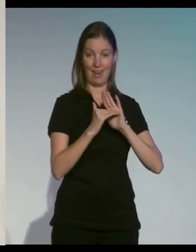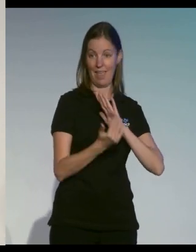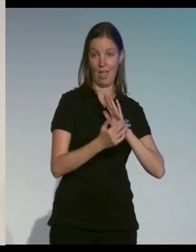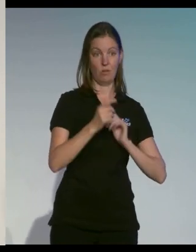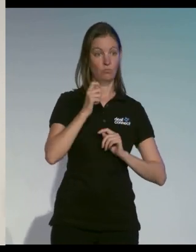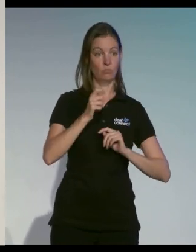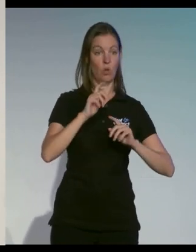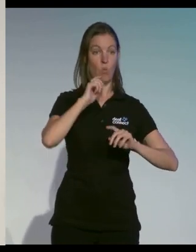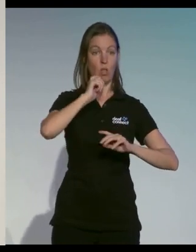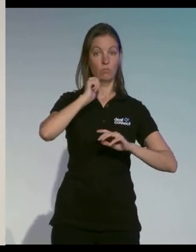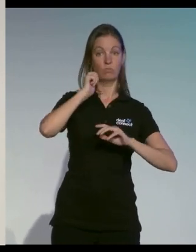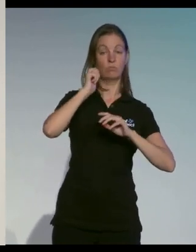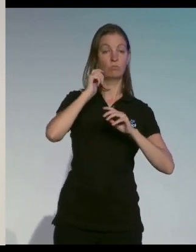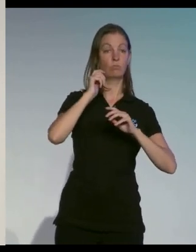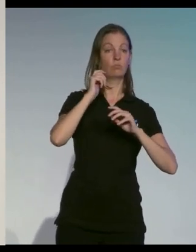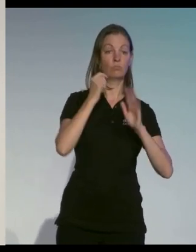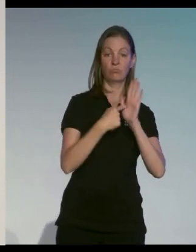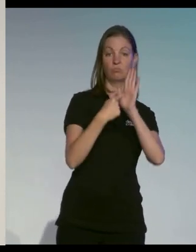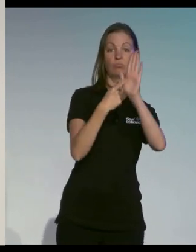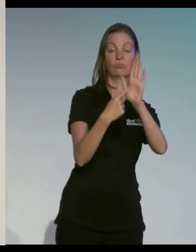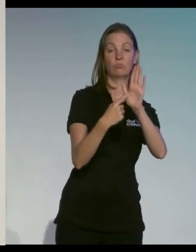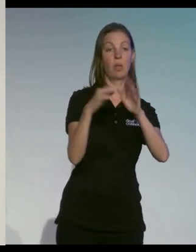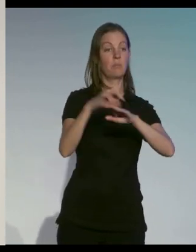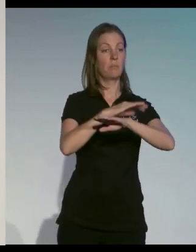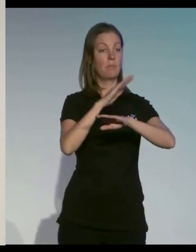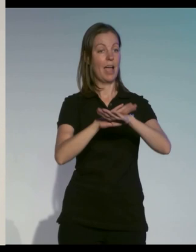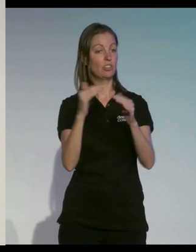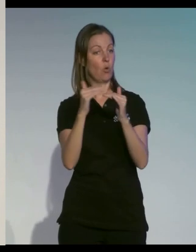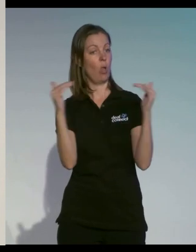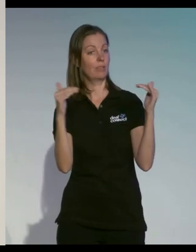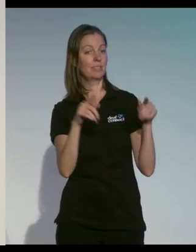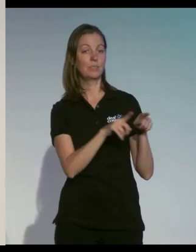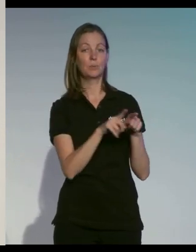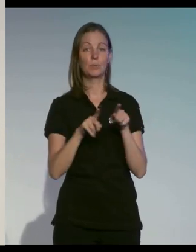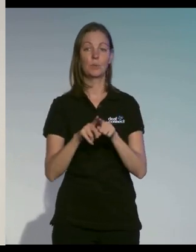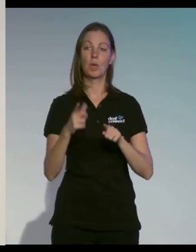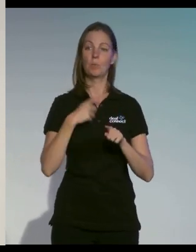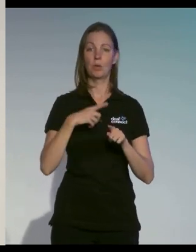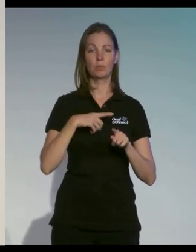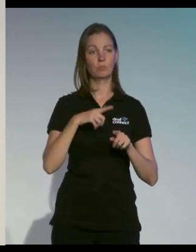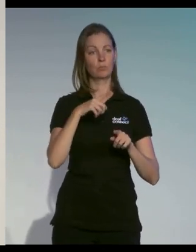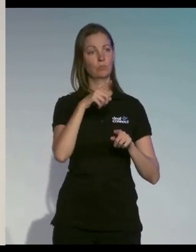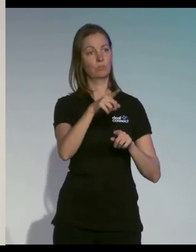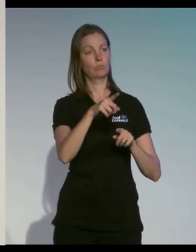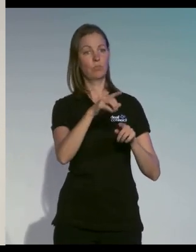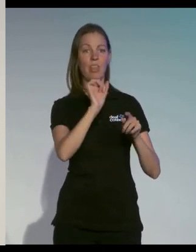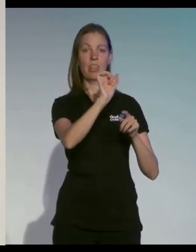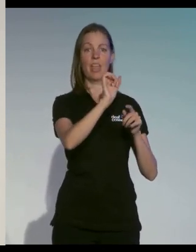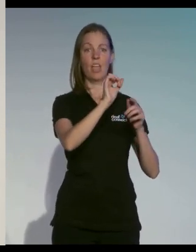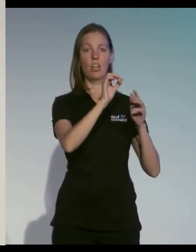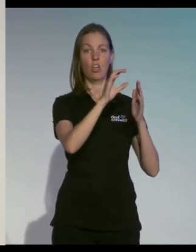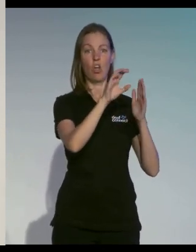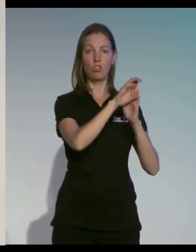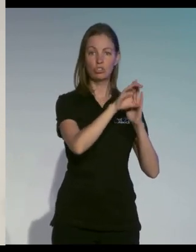Supreme Court the issue of marriage equality. And it's all done in the name of equality, an Indian constitutional